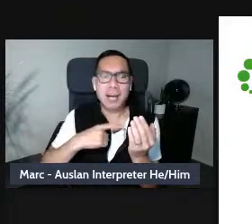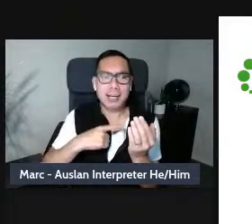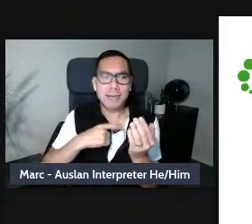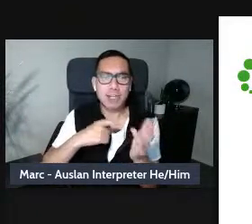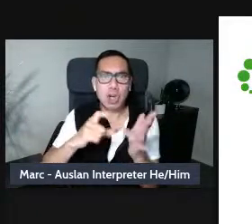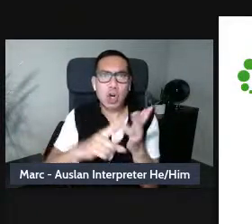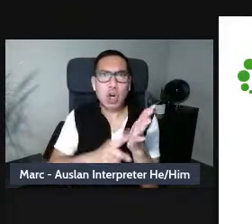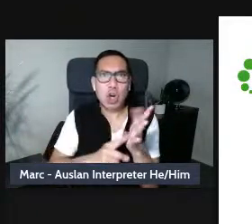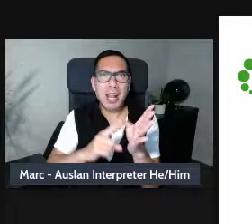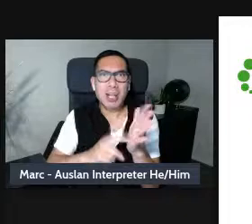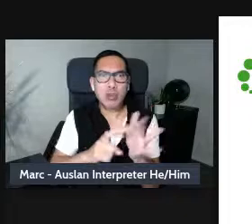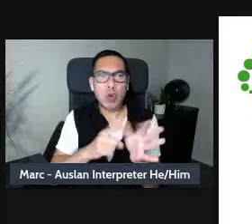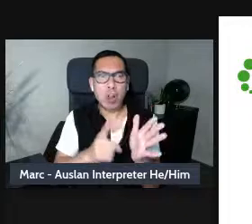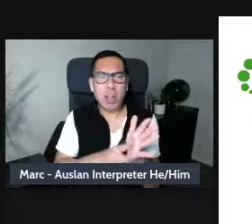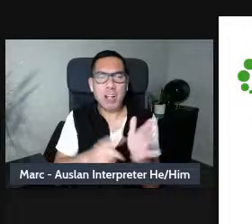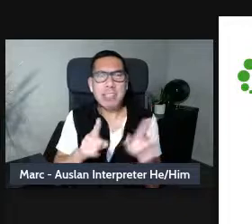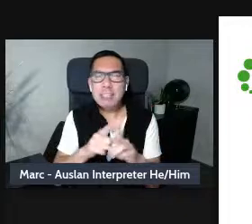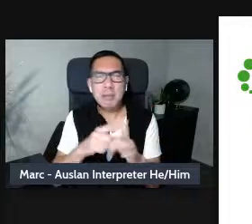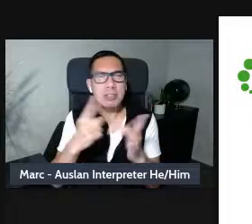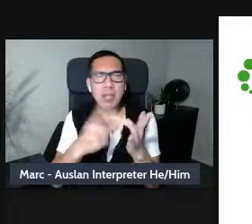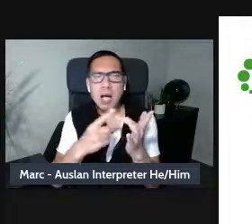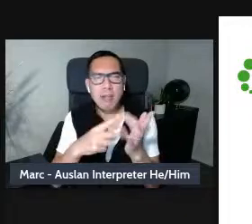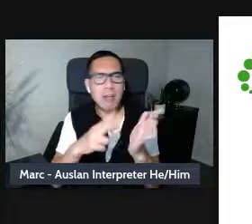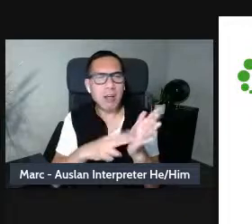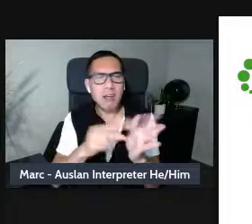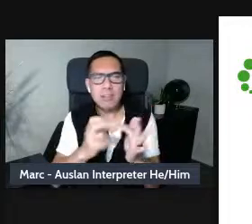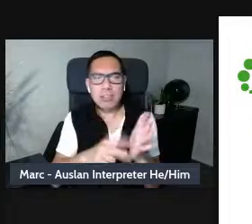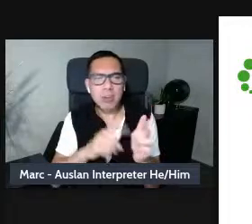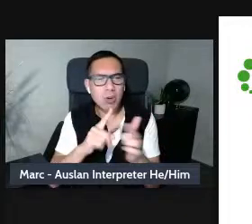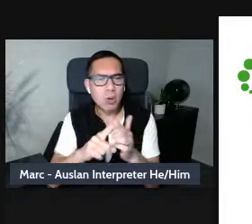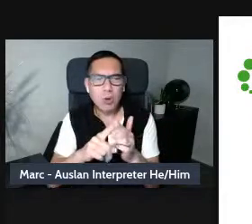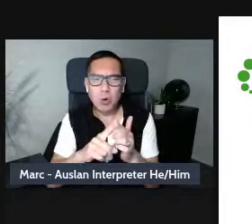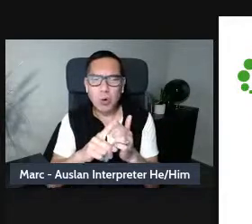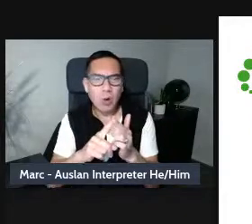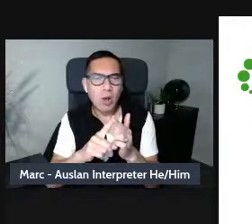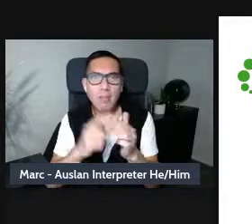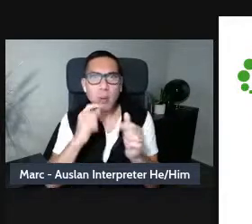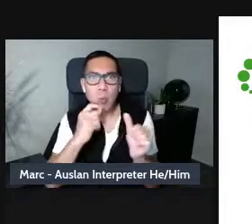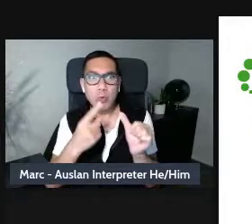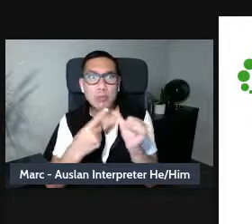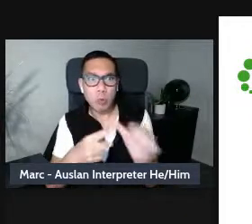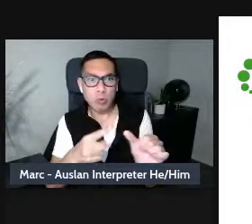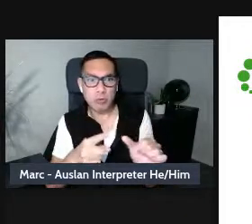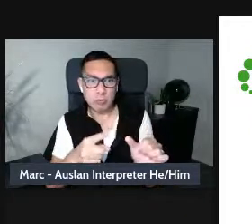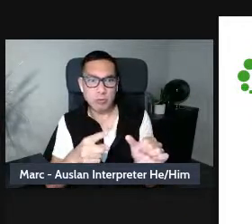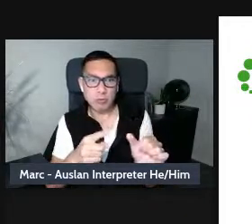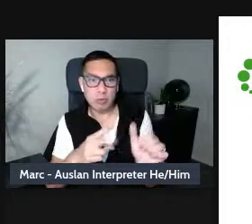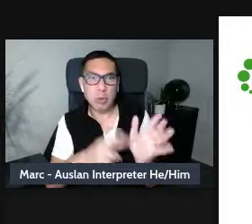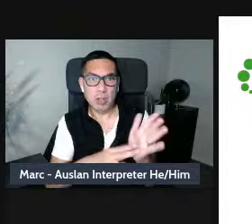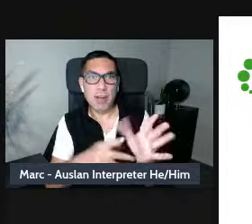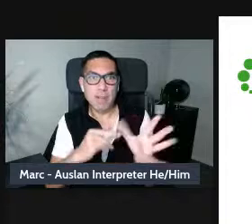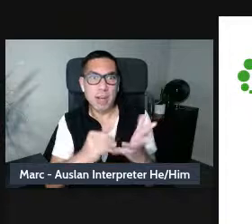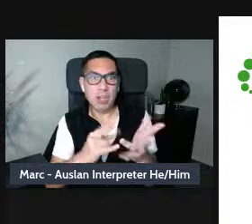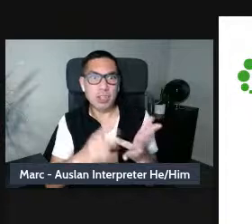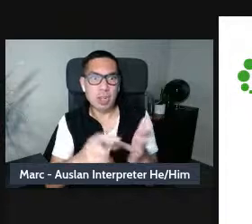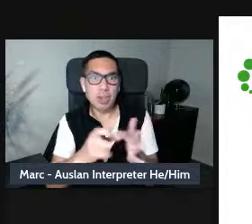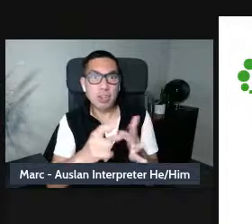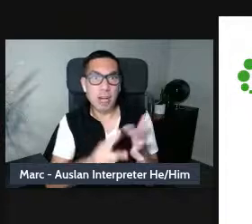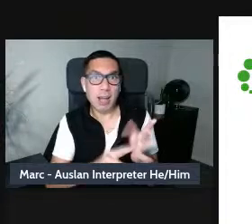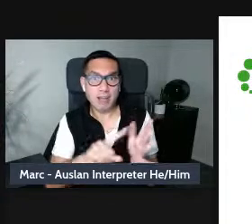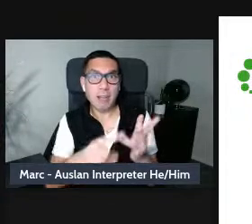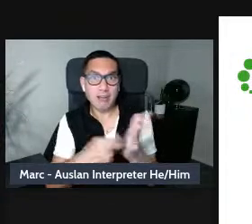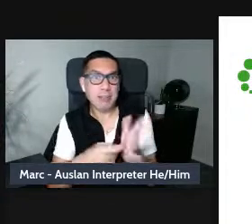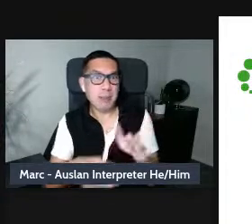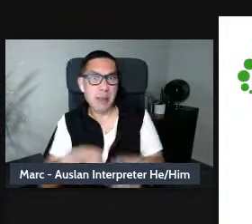other vessel in the body. They respond to vasodilators in the same way. So if you give a vasodilator systemically,